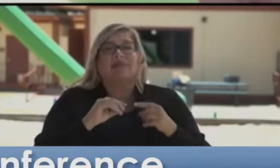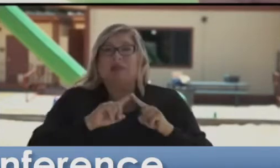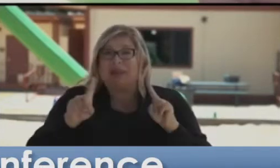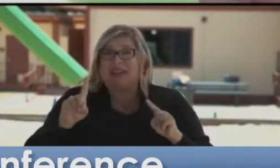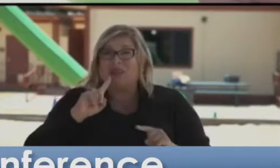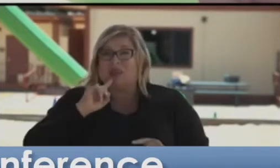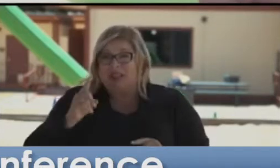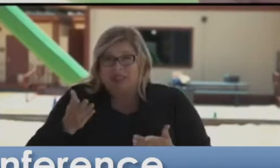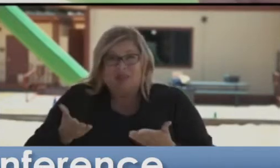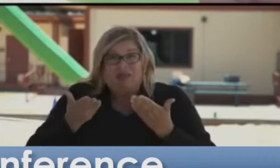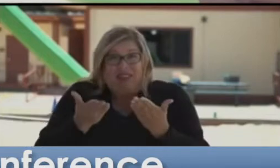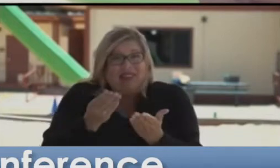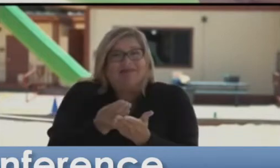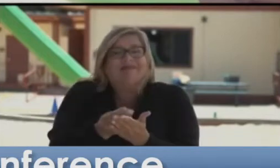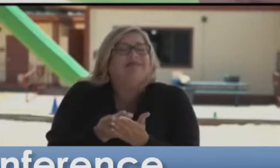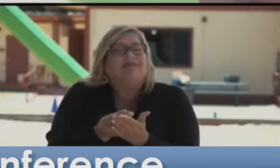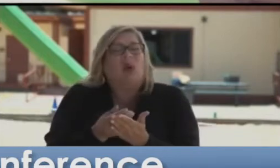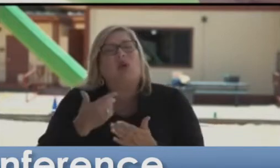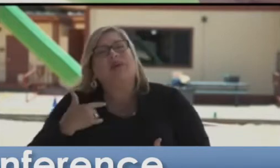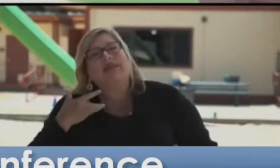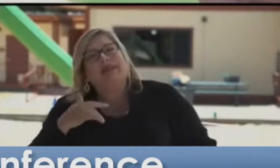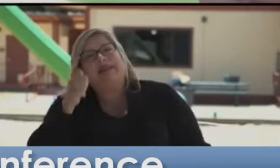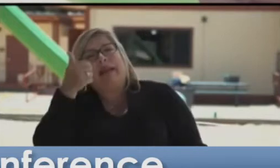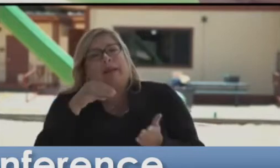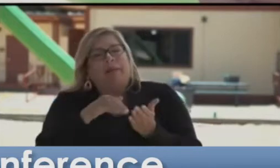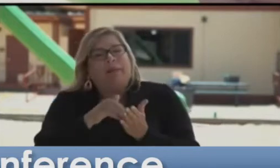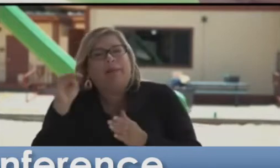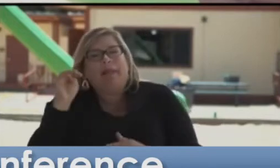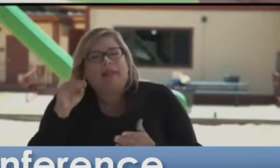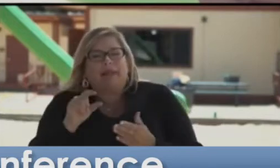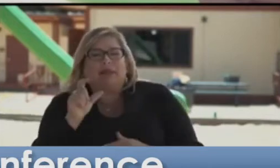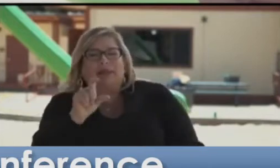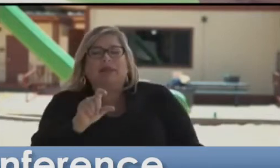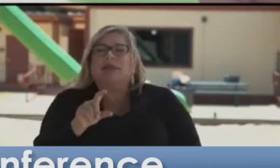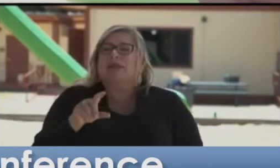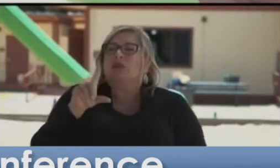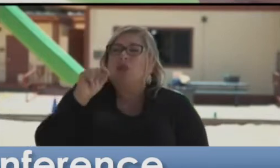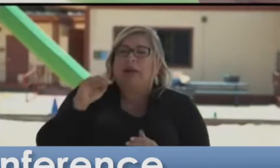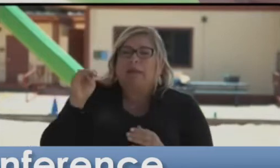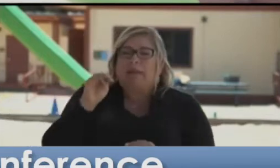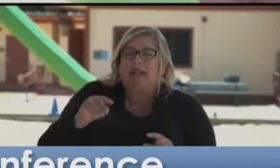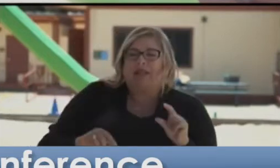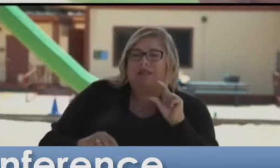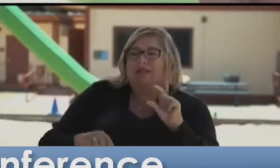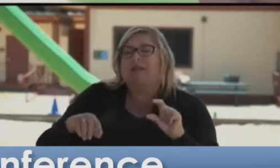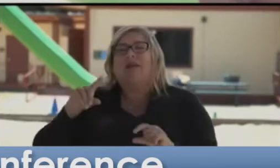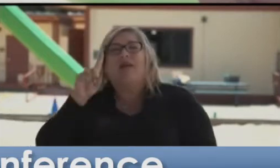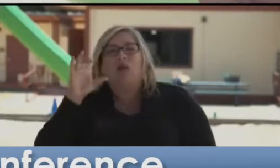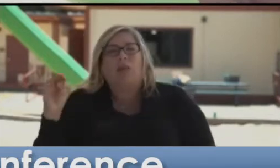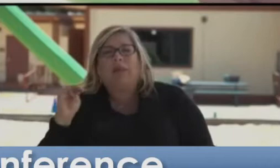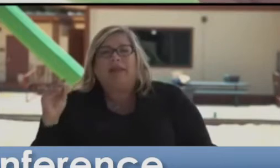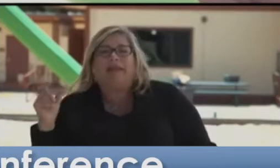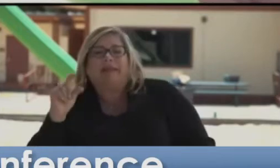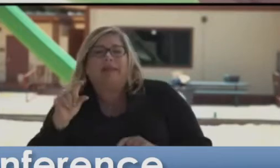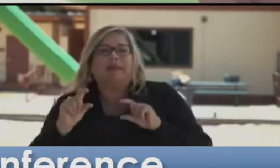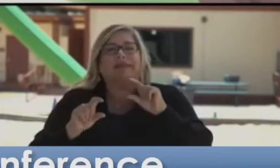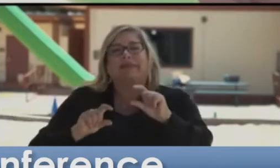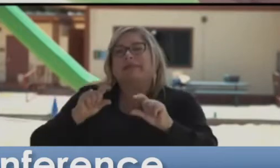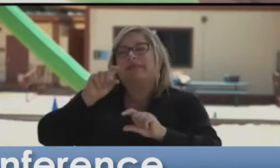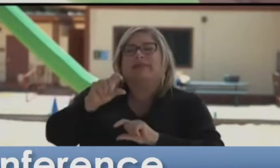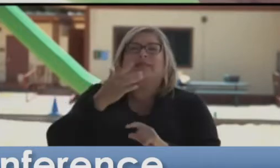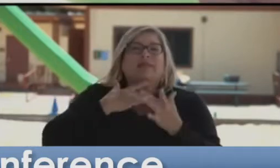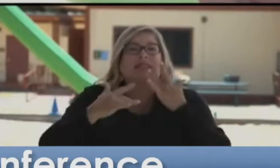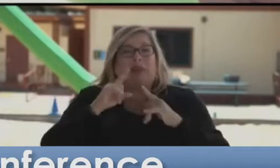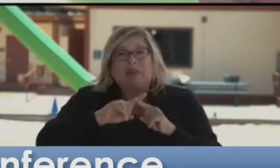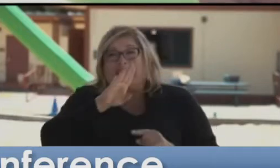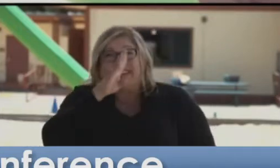real resources. We put in 10 million here, 20 million here, we put 100 million over a few years there, but we've never